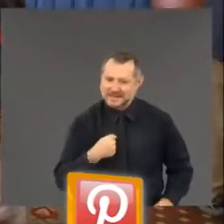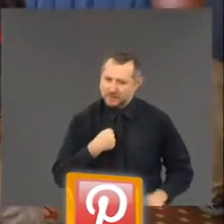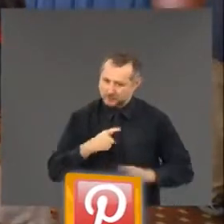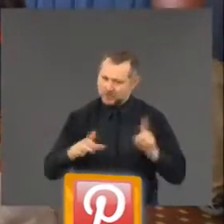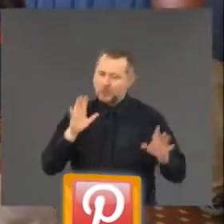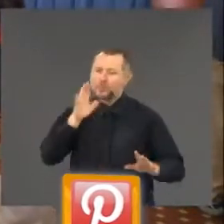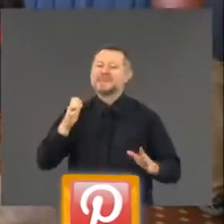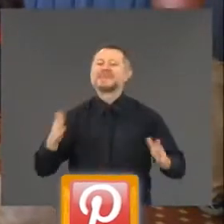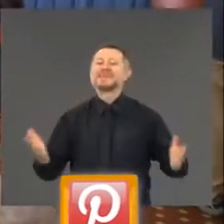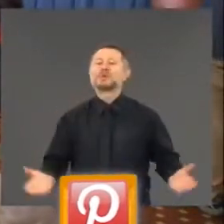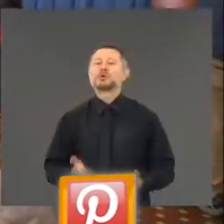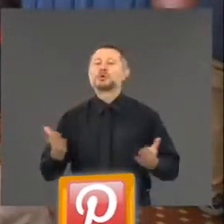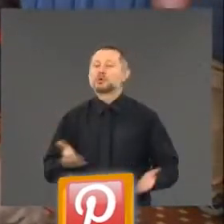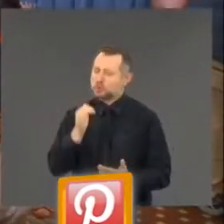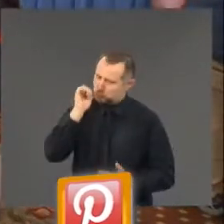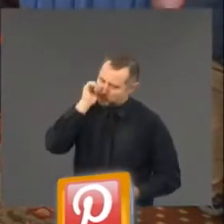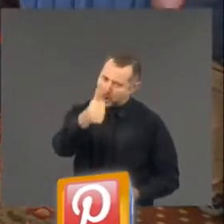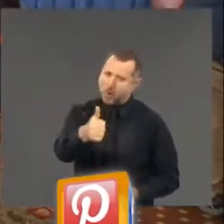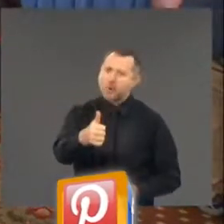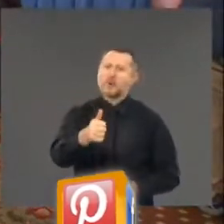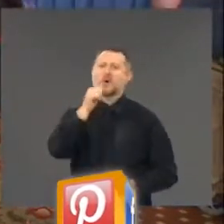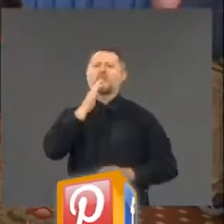here tomorrow.